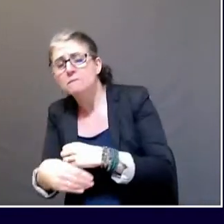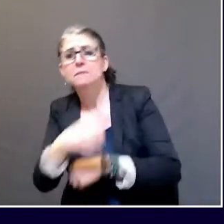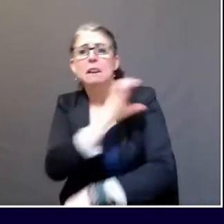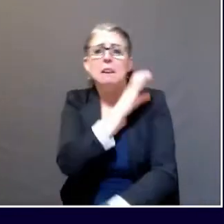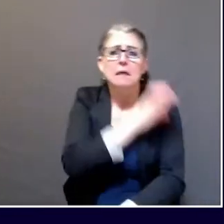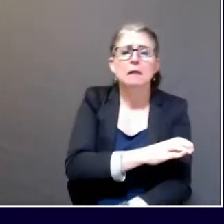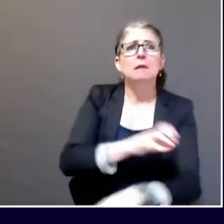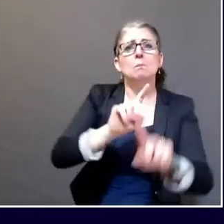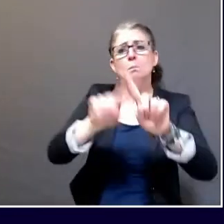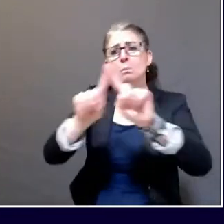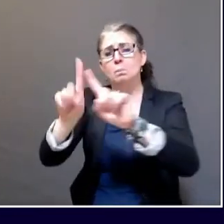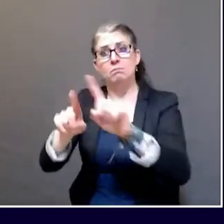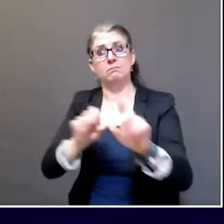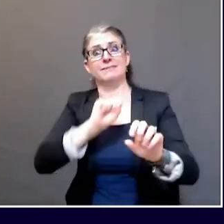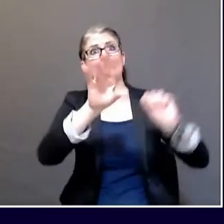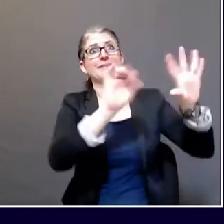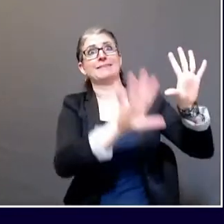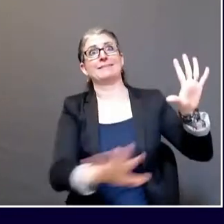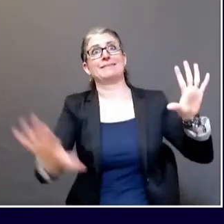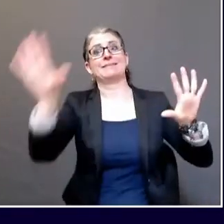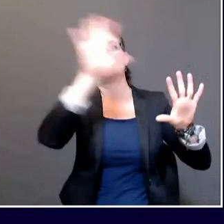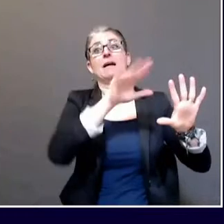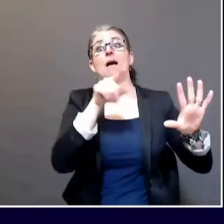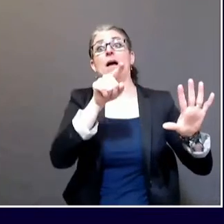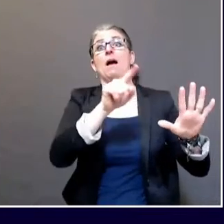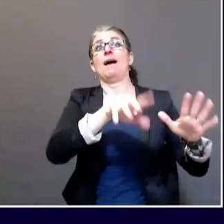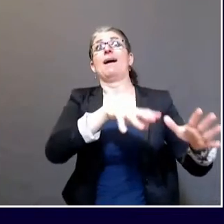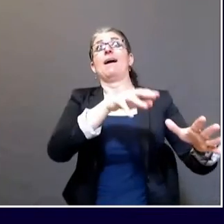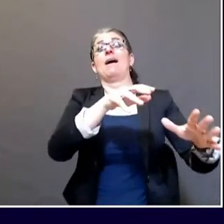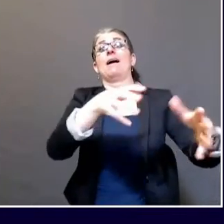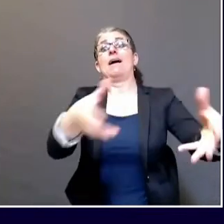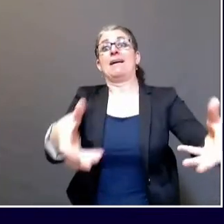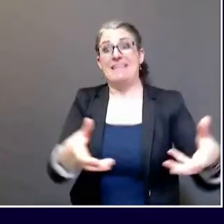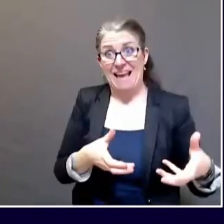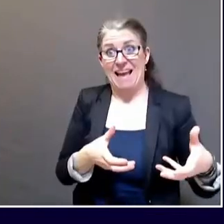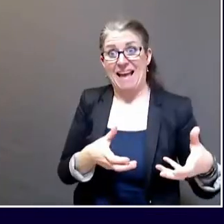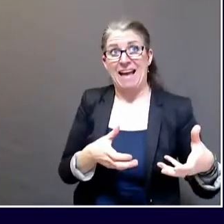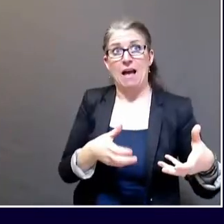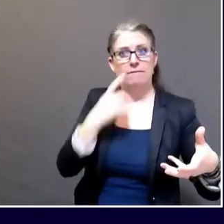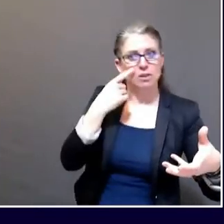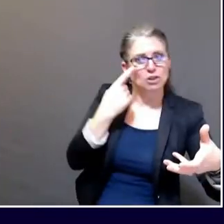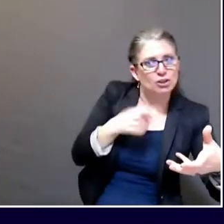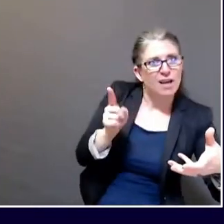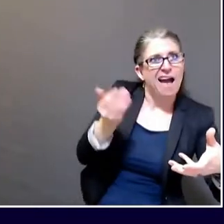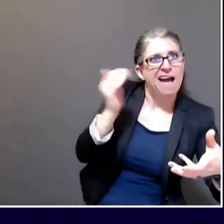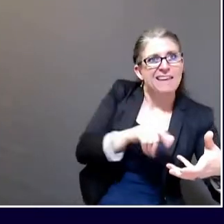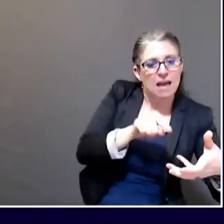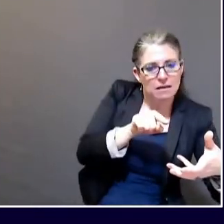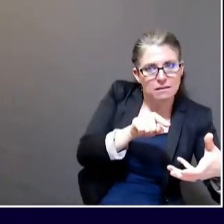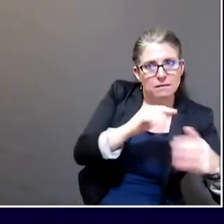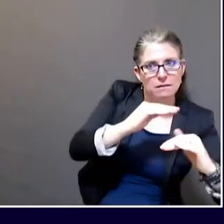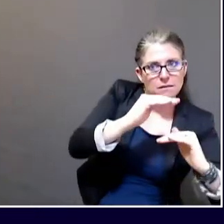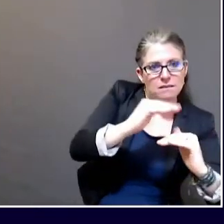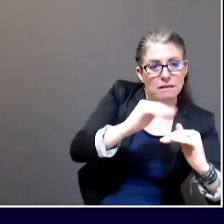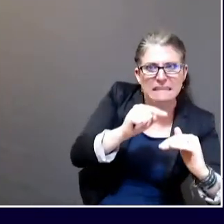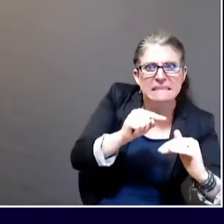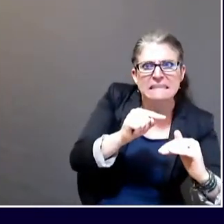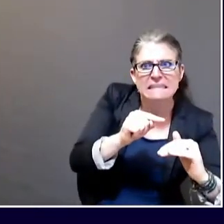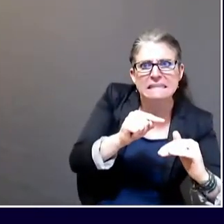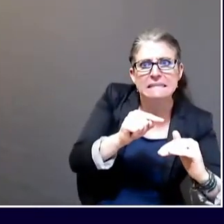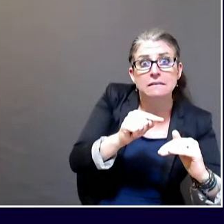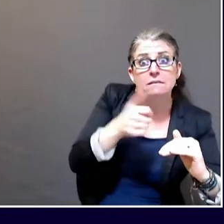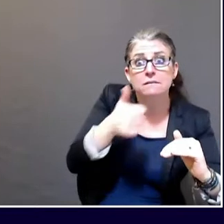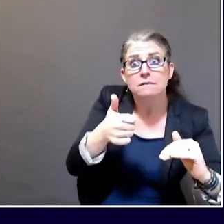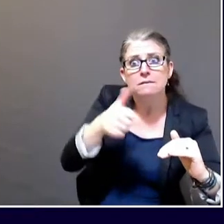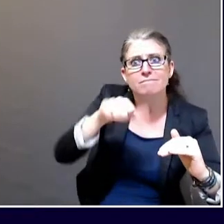mark or a red X. The red X denotes that at some point along the journey of that vaccine,